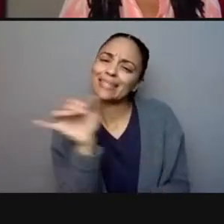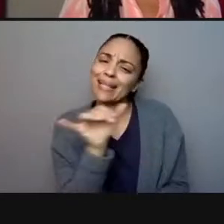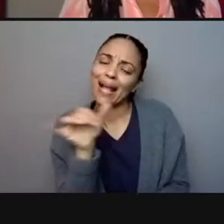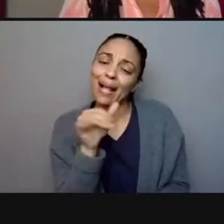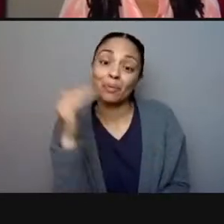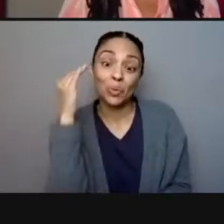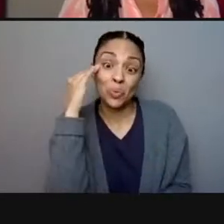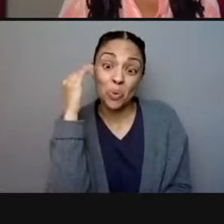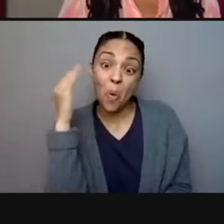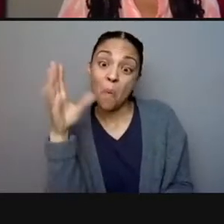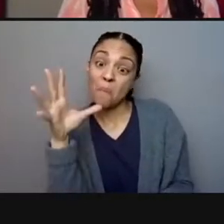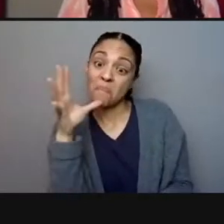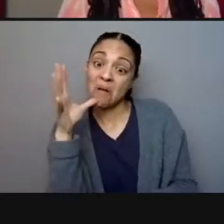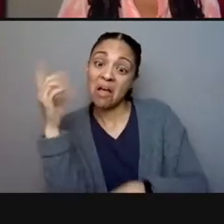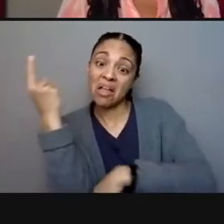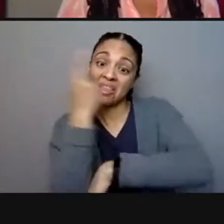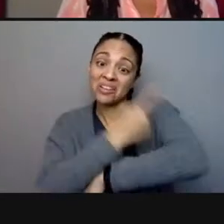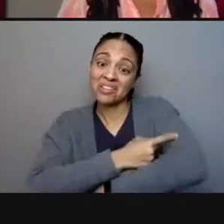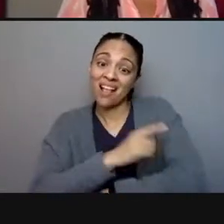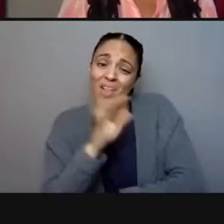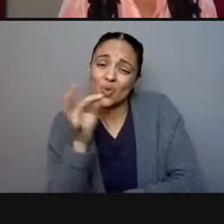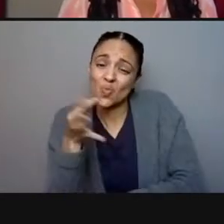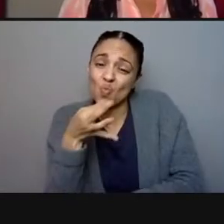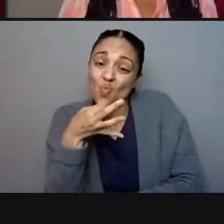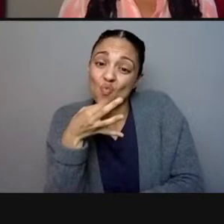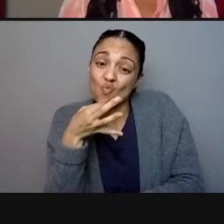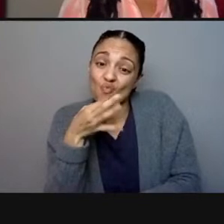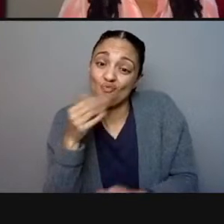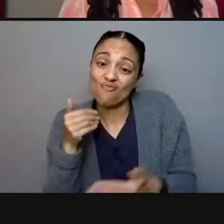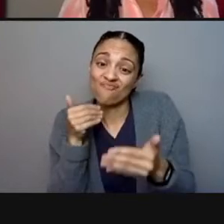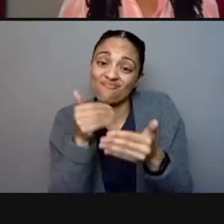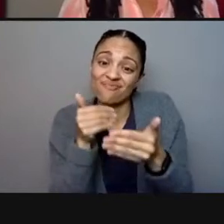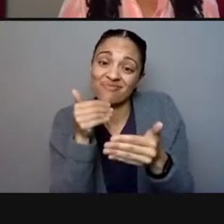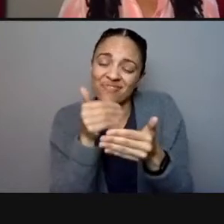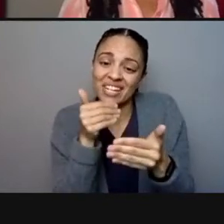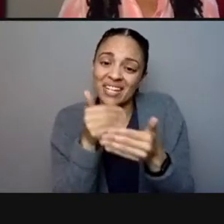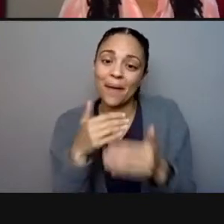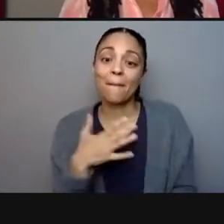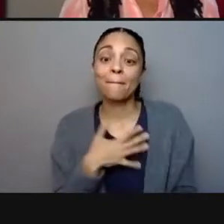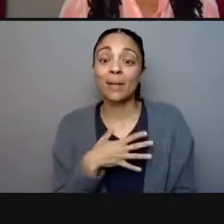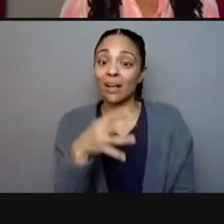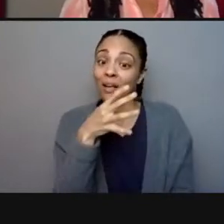right now. My mama, she, an actual saint,